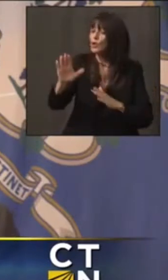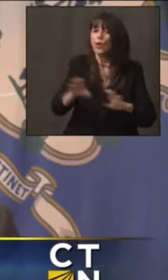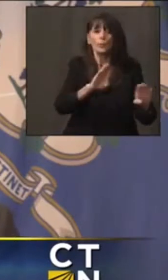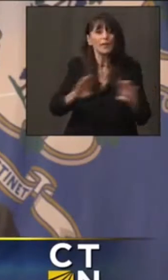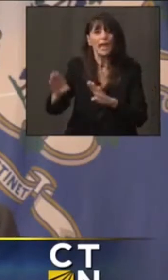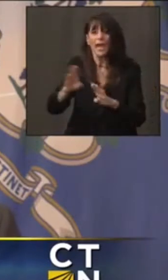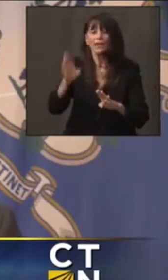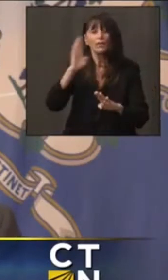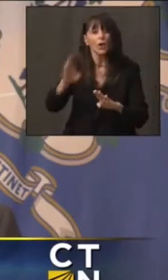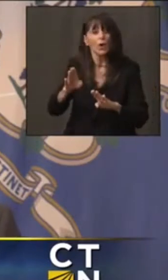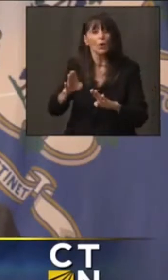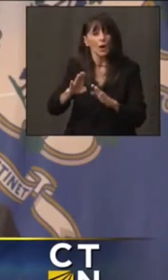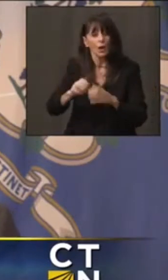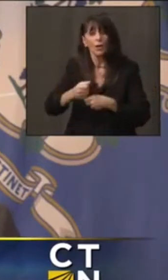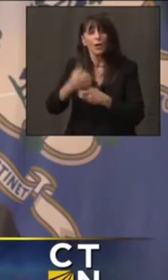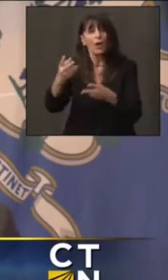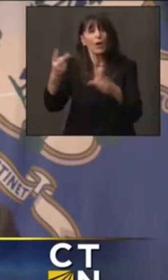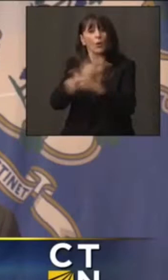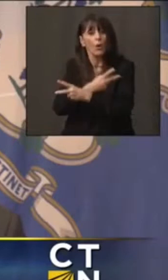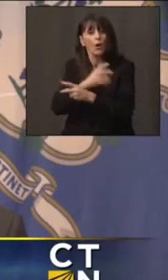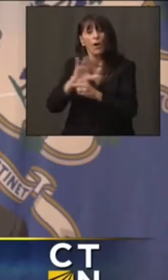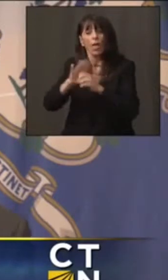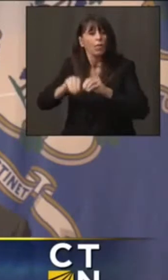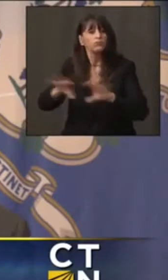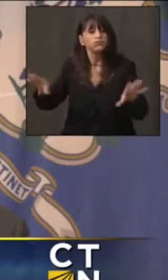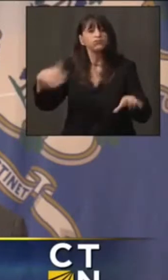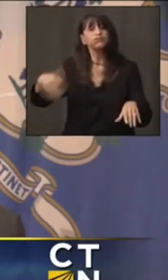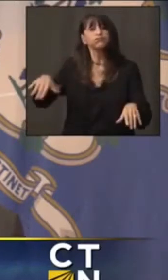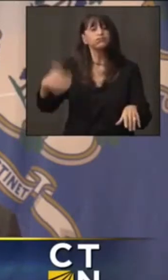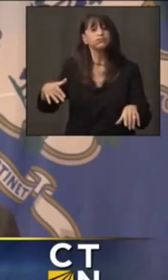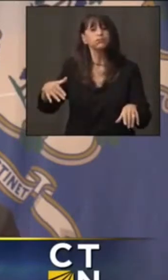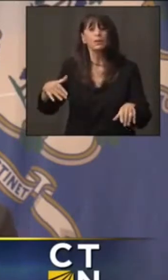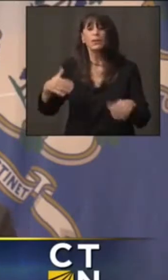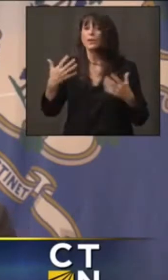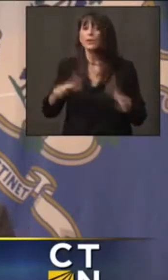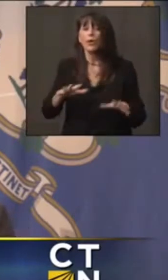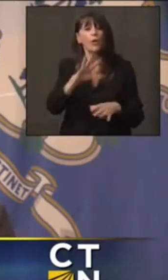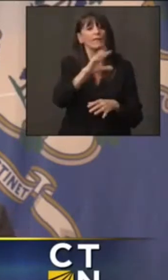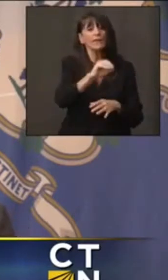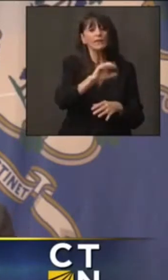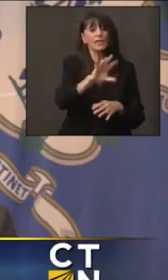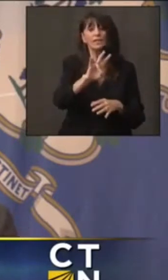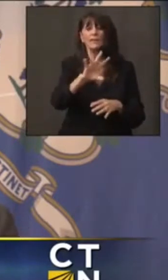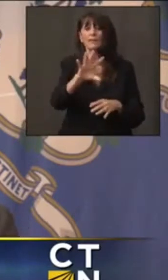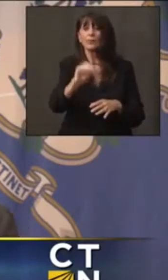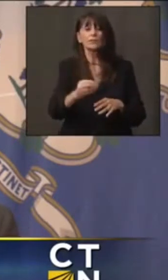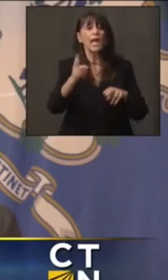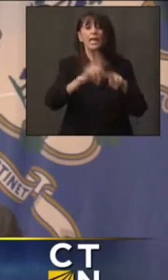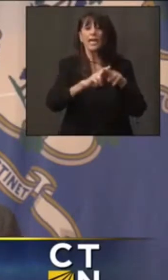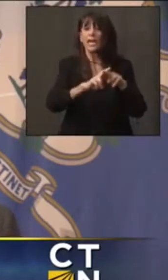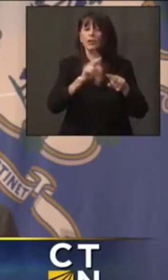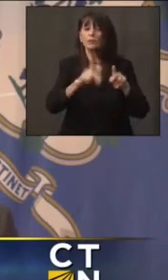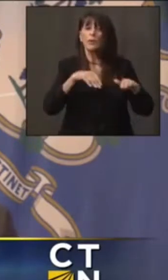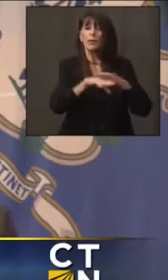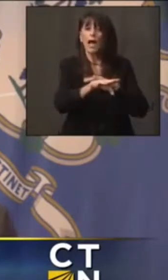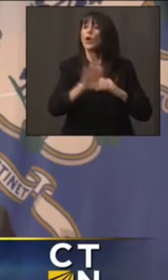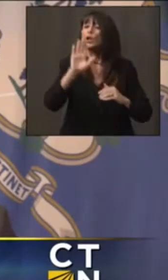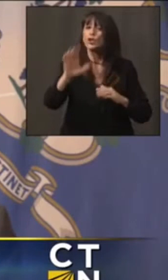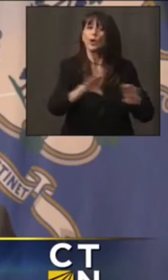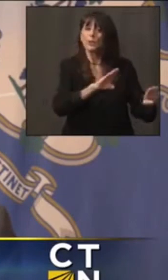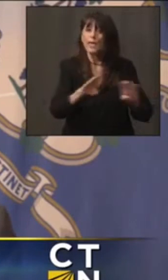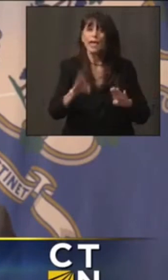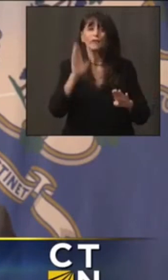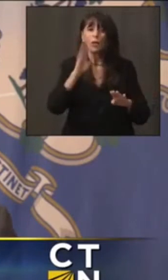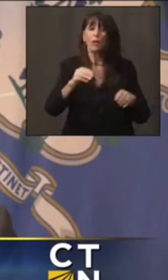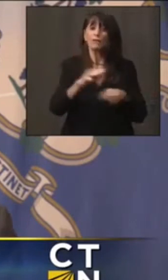big difference. More than going from 50 to 75% in some facility or another, it's your behavior that makes the big